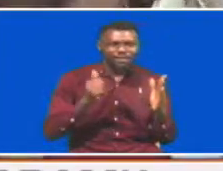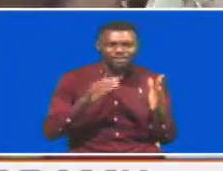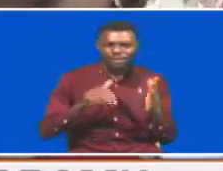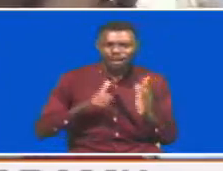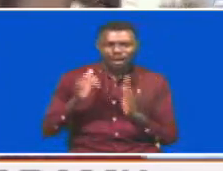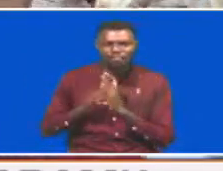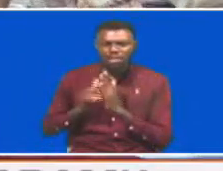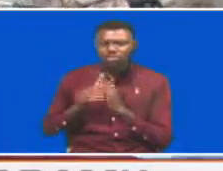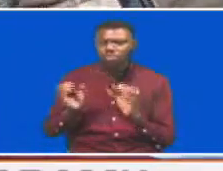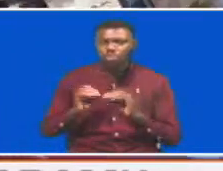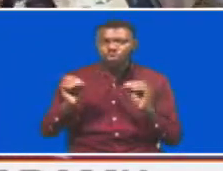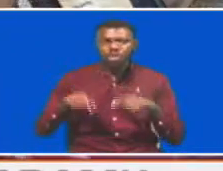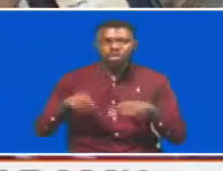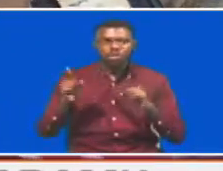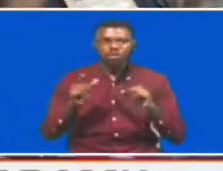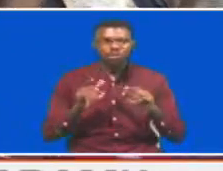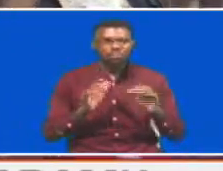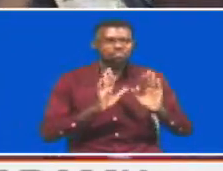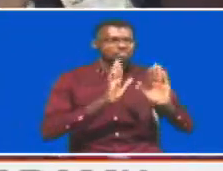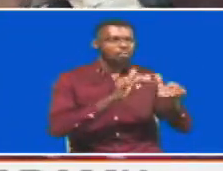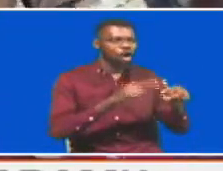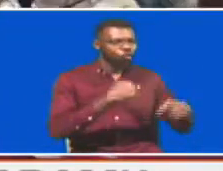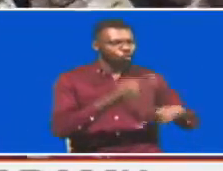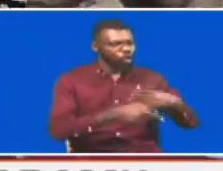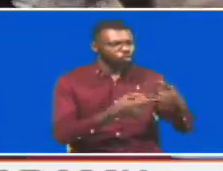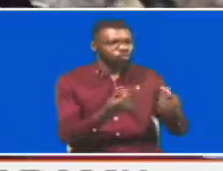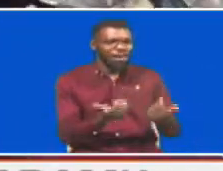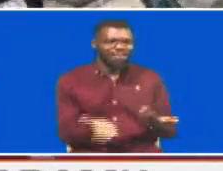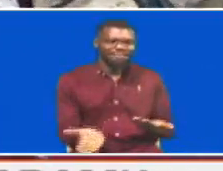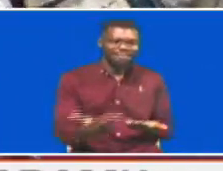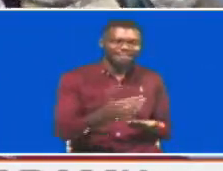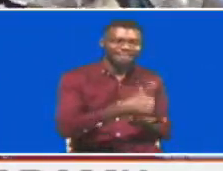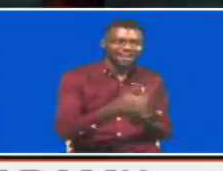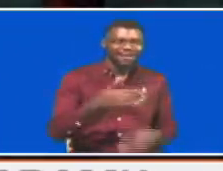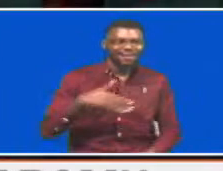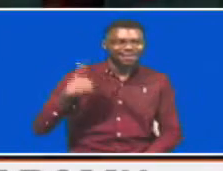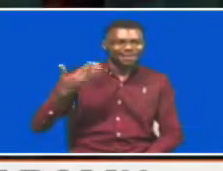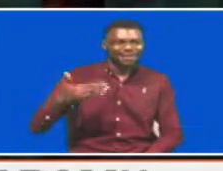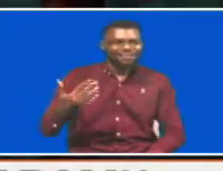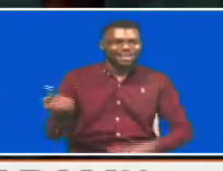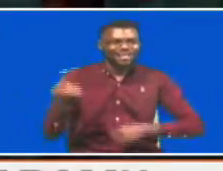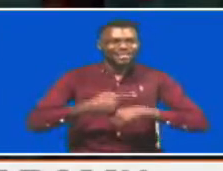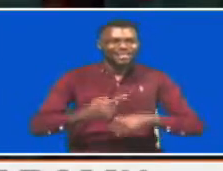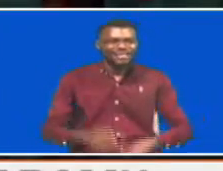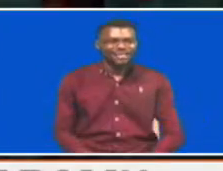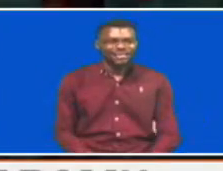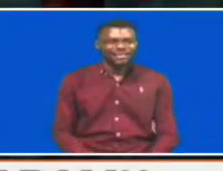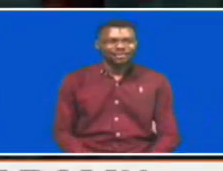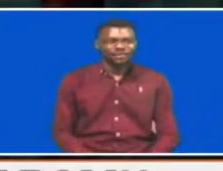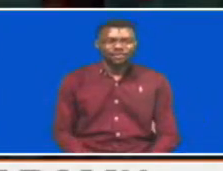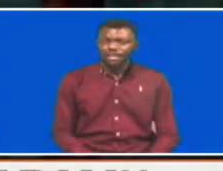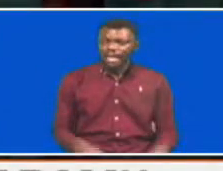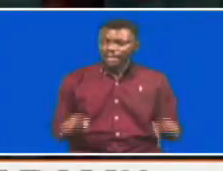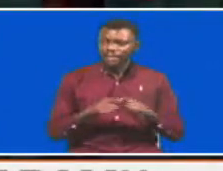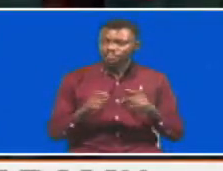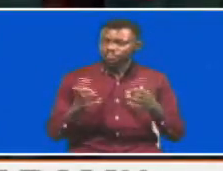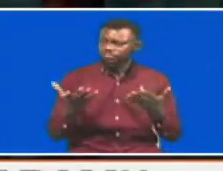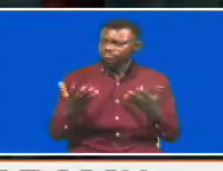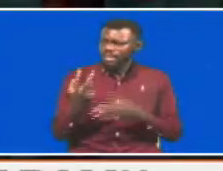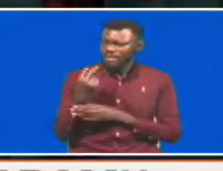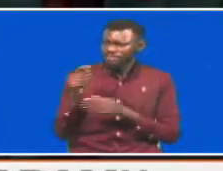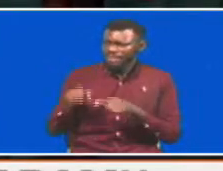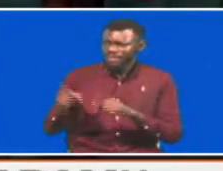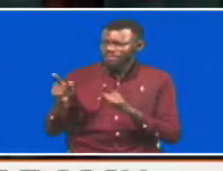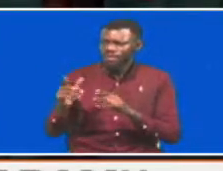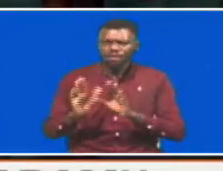Machakos, wamerudi kuendeleza shughuli zao za kukusanya pesa kila siku. Given the new allegations that the suspects